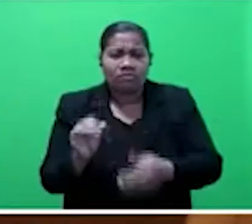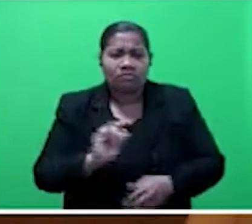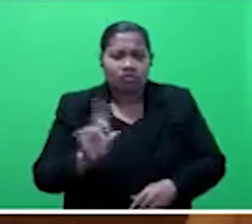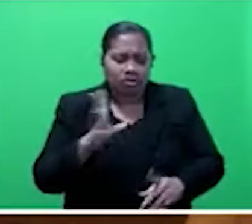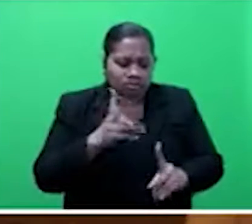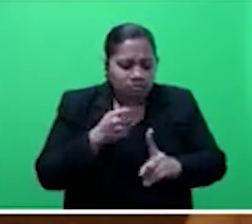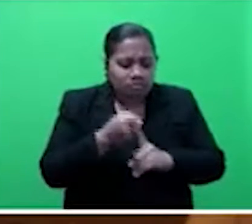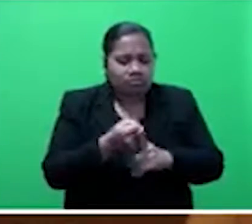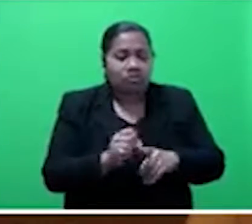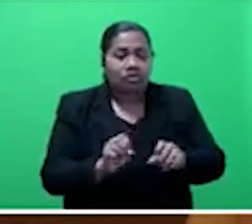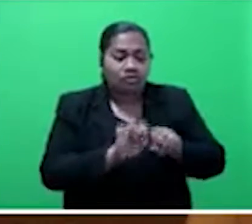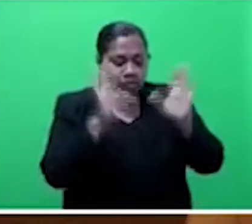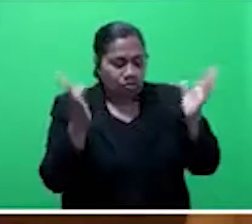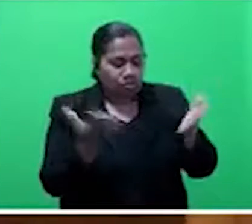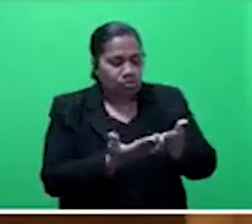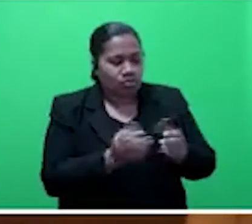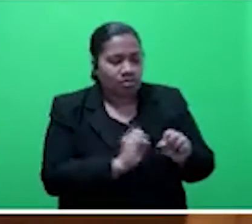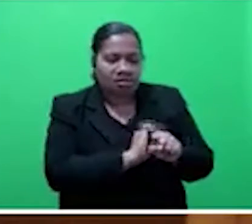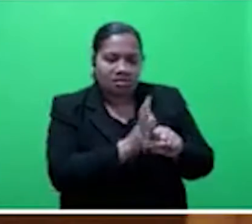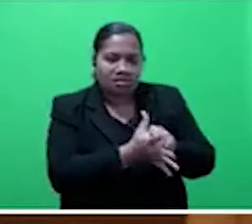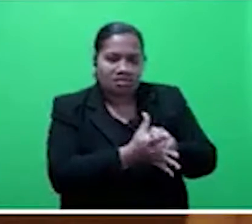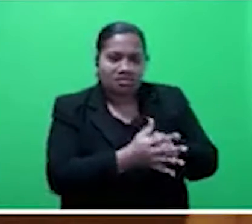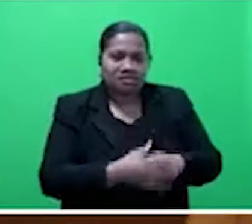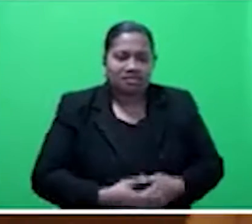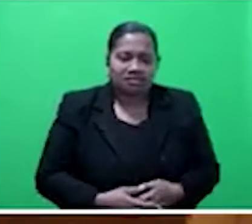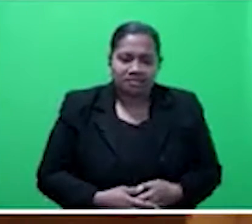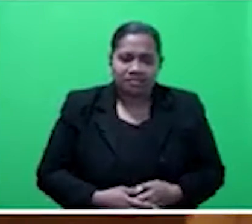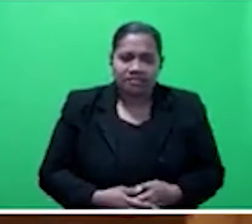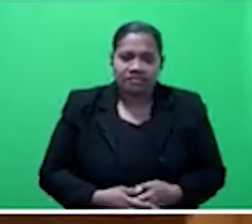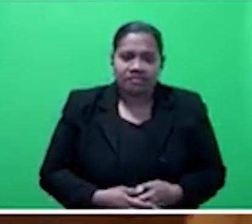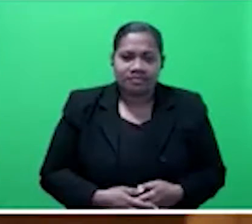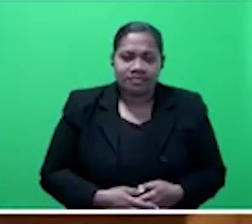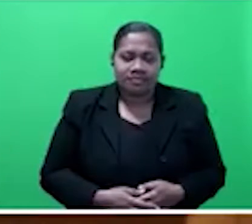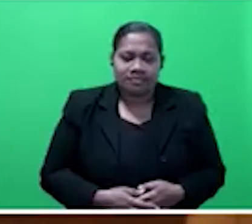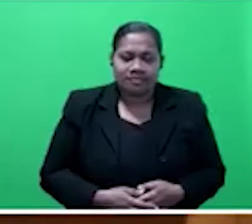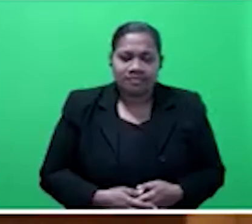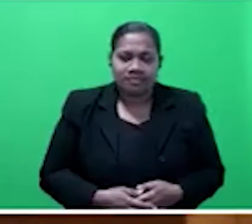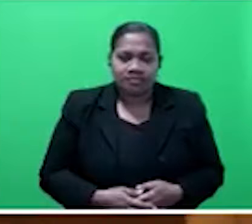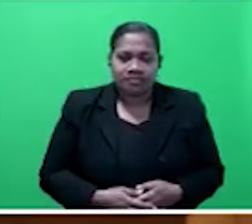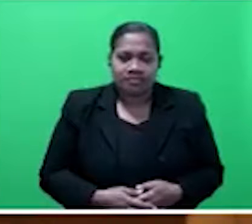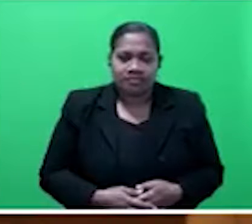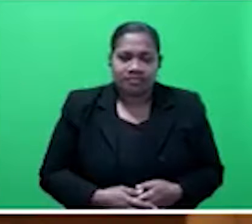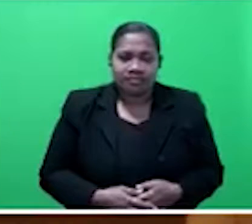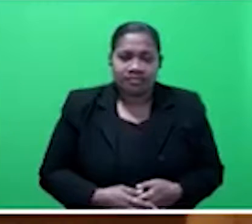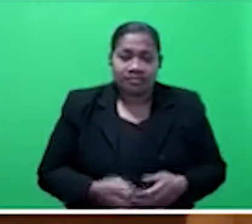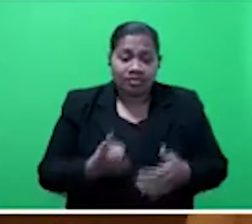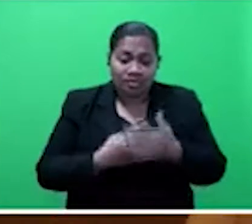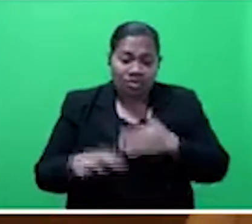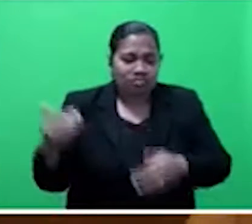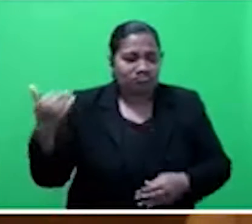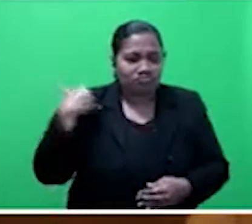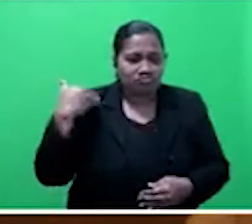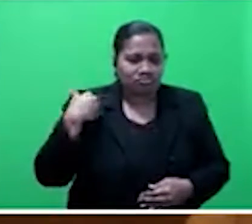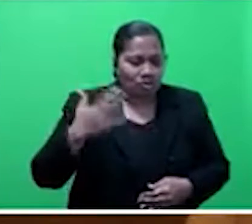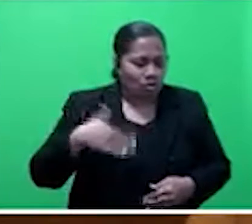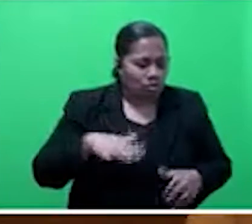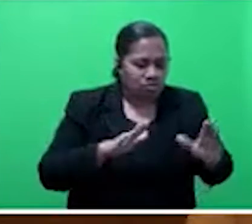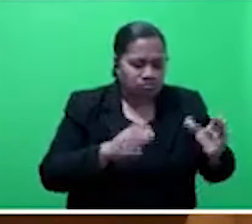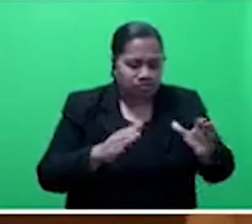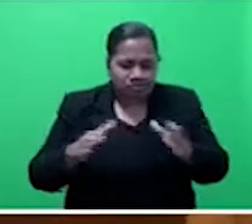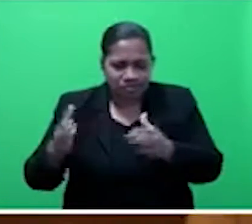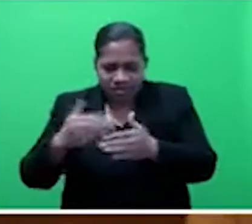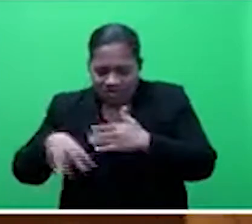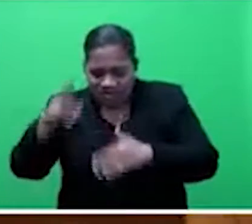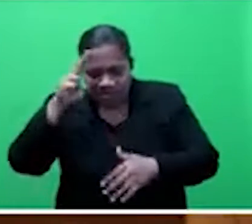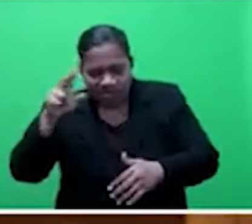global COVID-19 pandemic, which has not spared any sector in this nation and set in motion a series